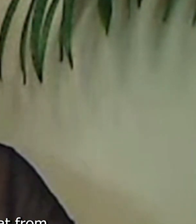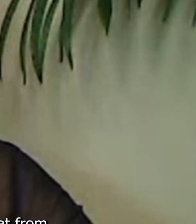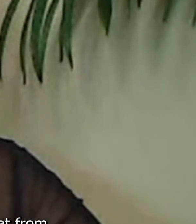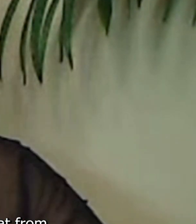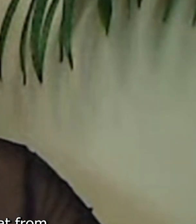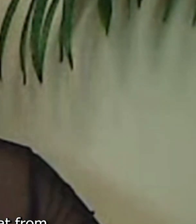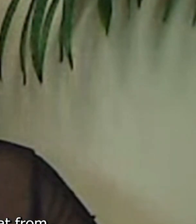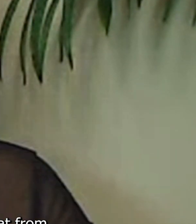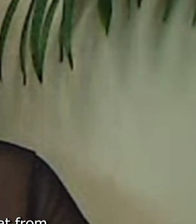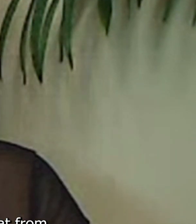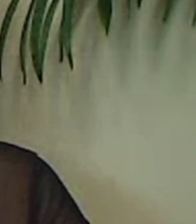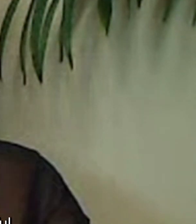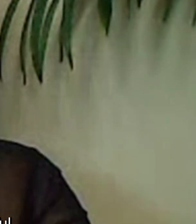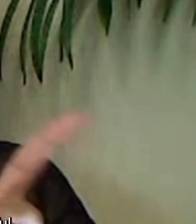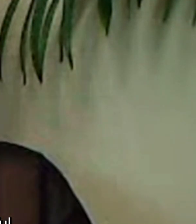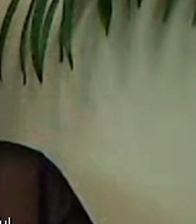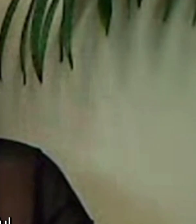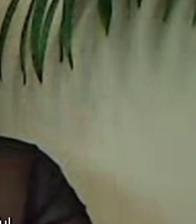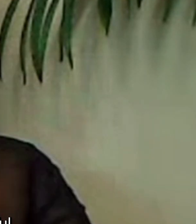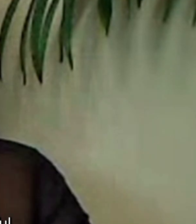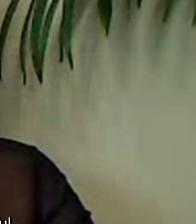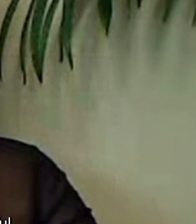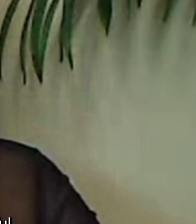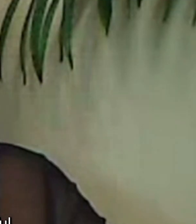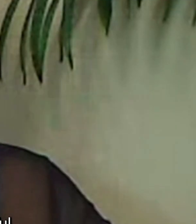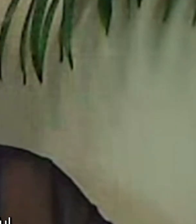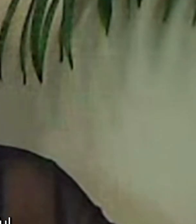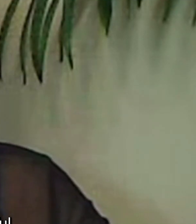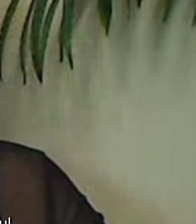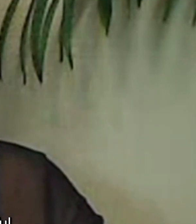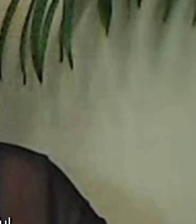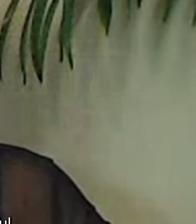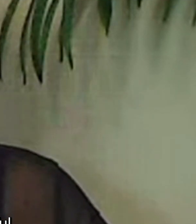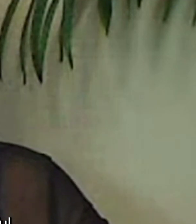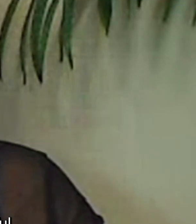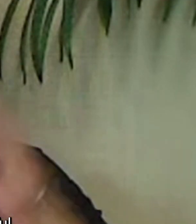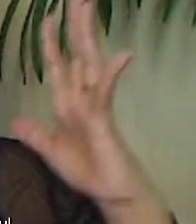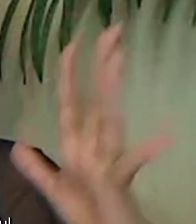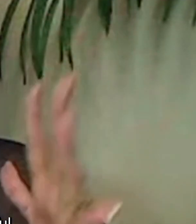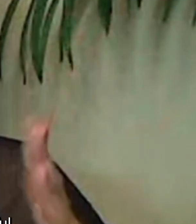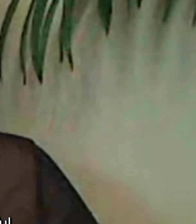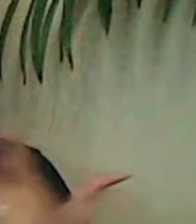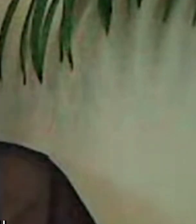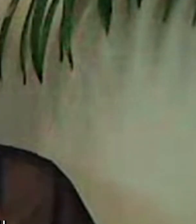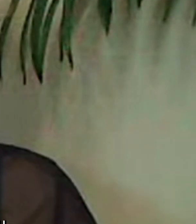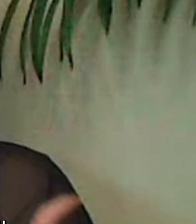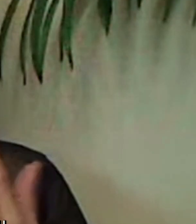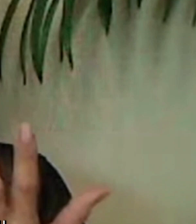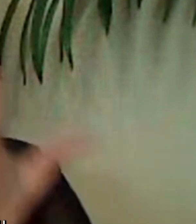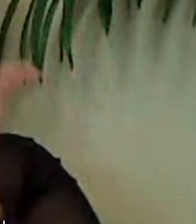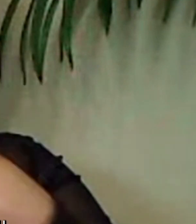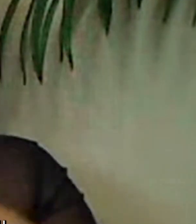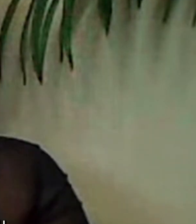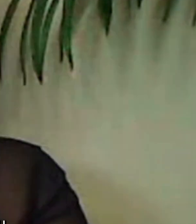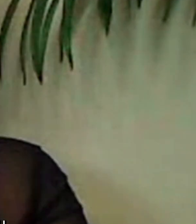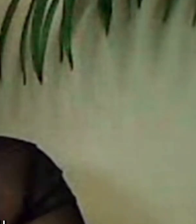really appreciate hearing that from you all, especially people from Kenya, which is beautiful. I'm excited